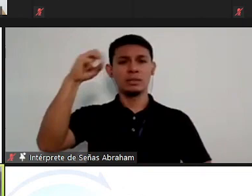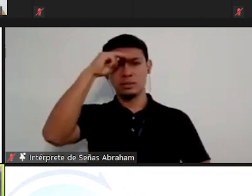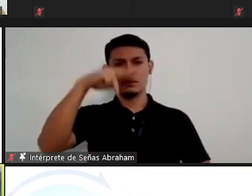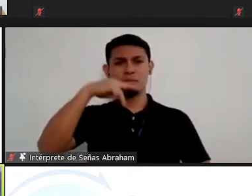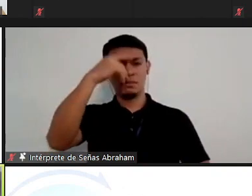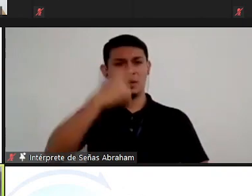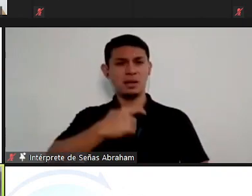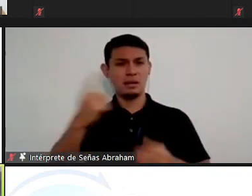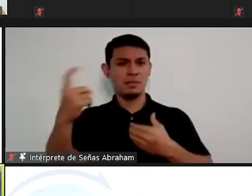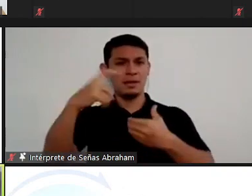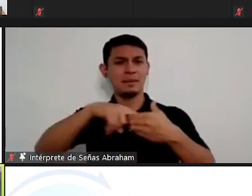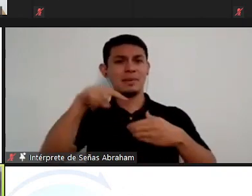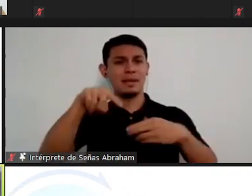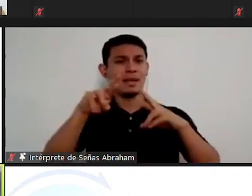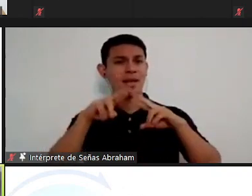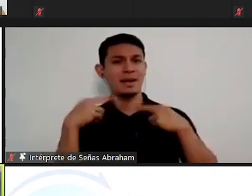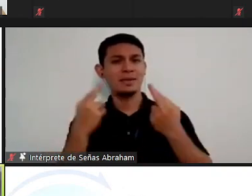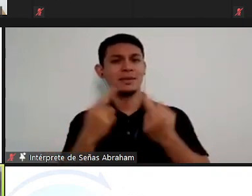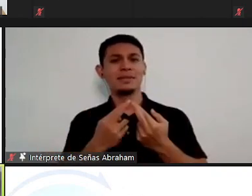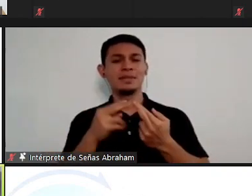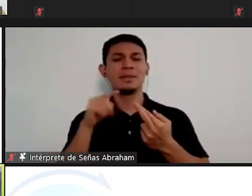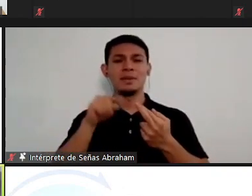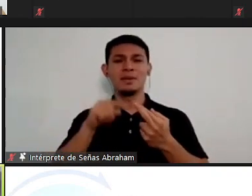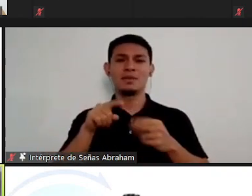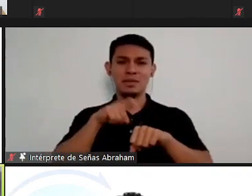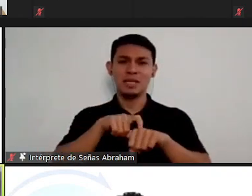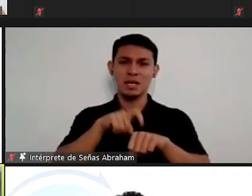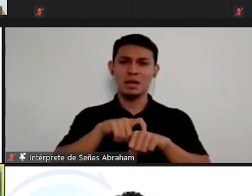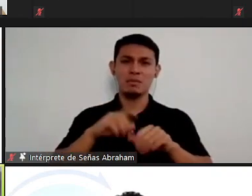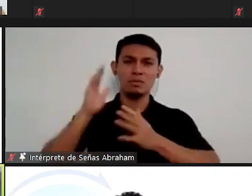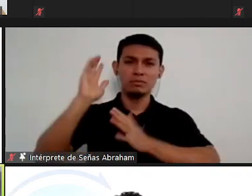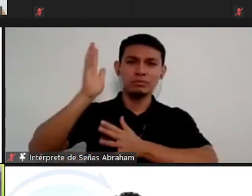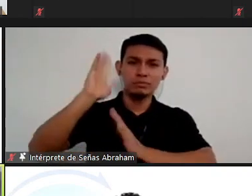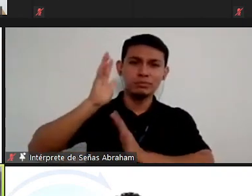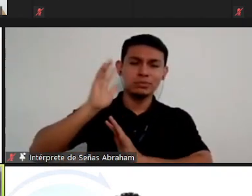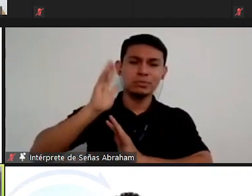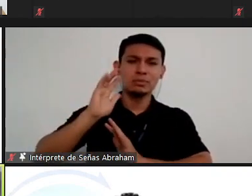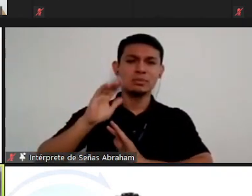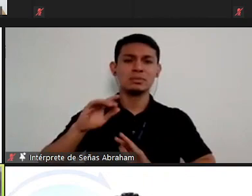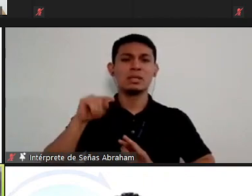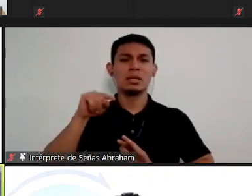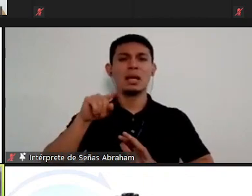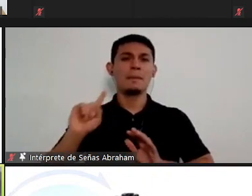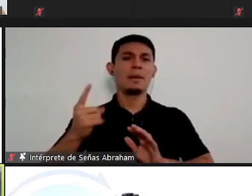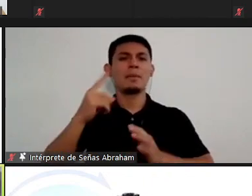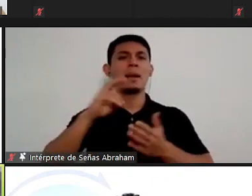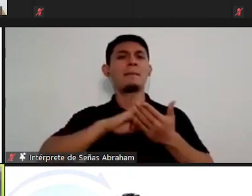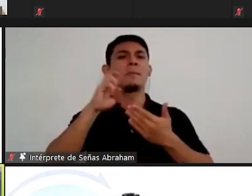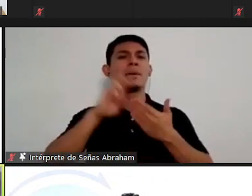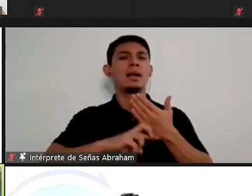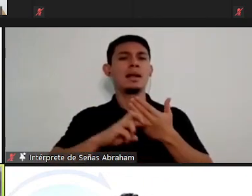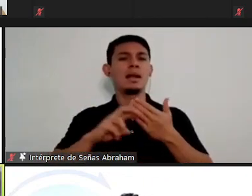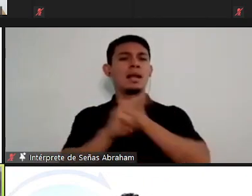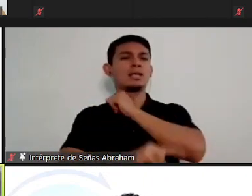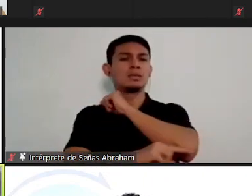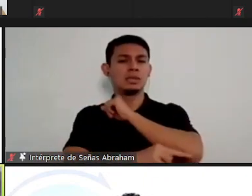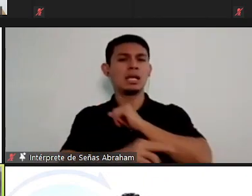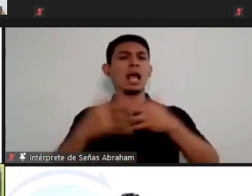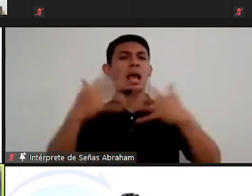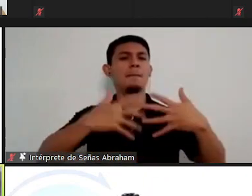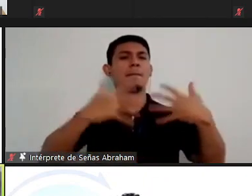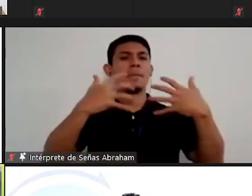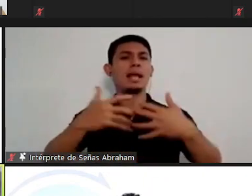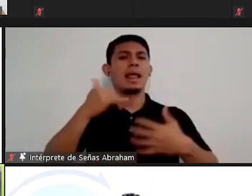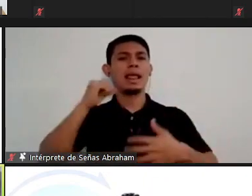human rights for their invitation to participate in this panel in this forum that ends uh the